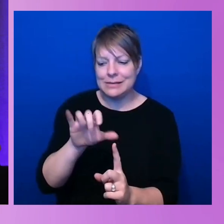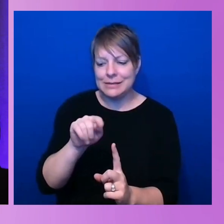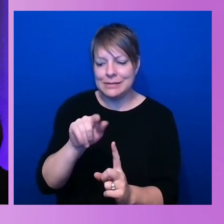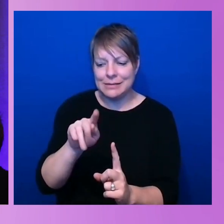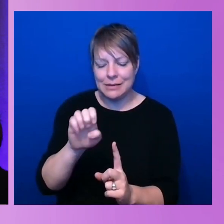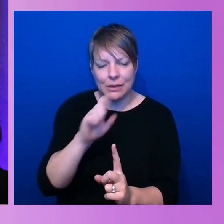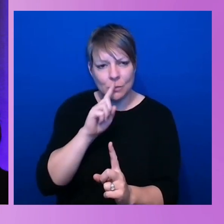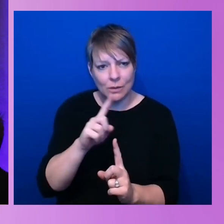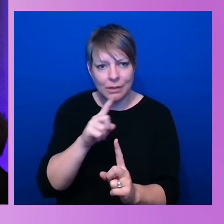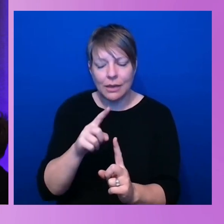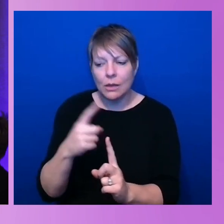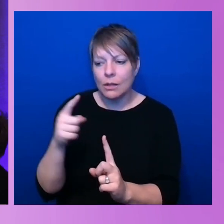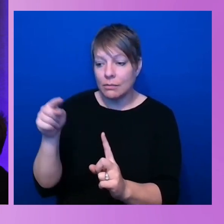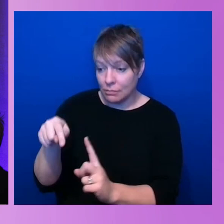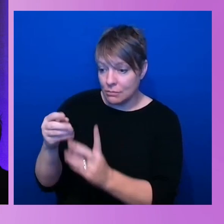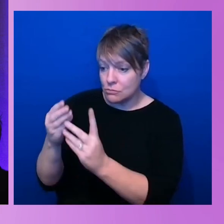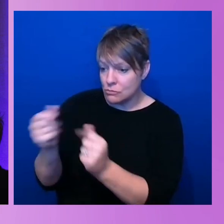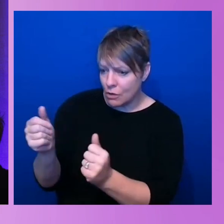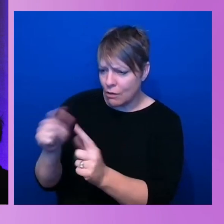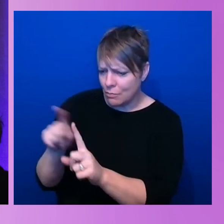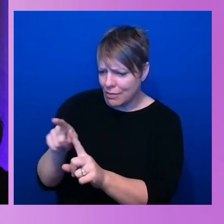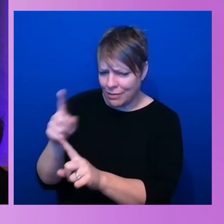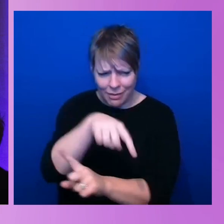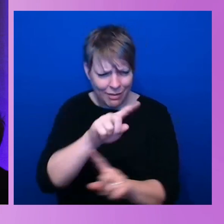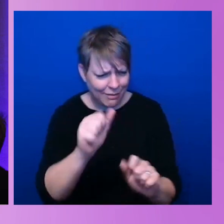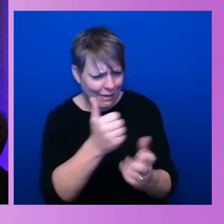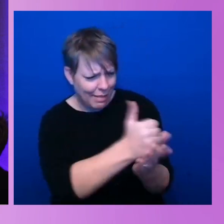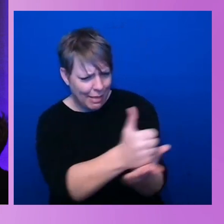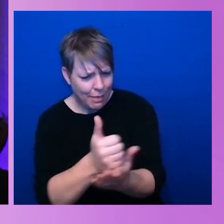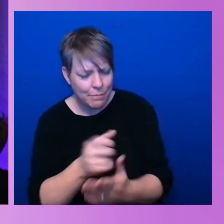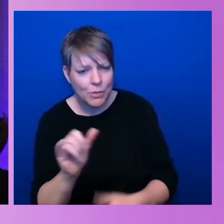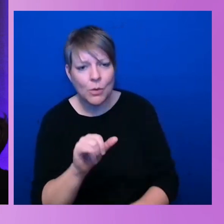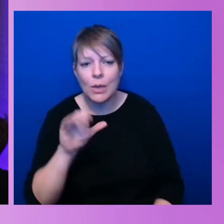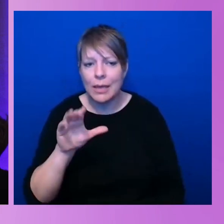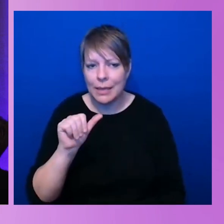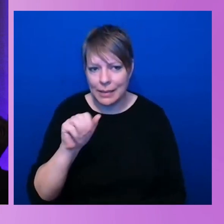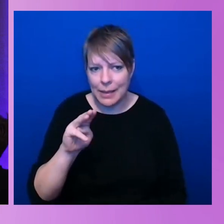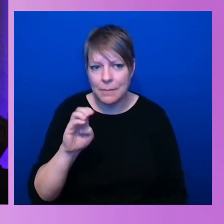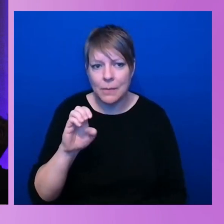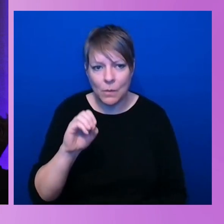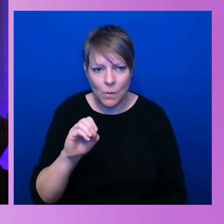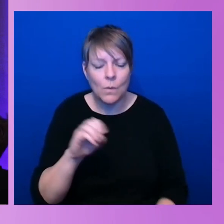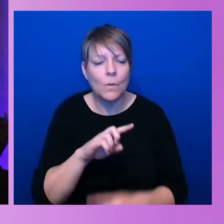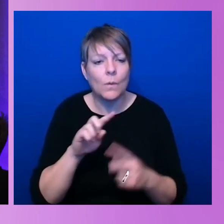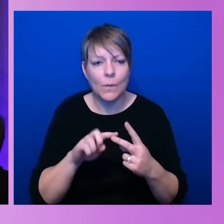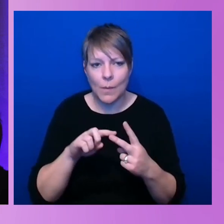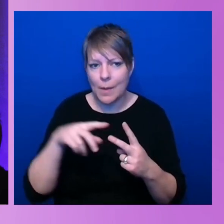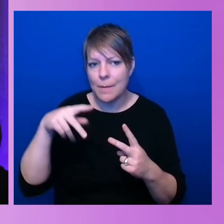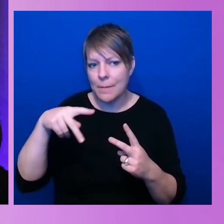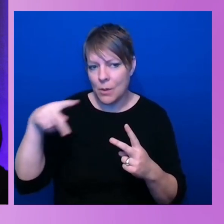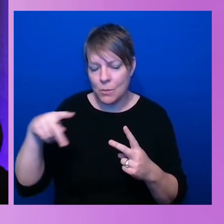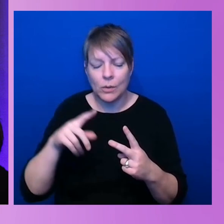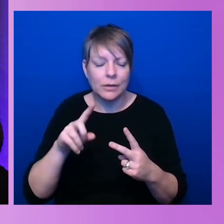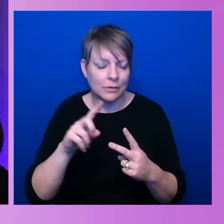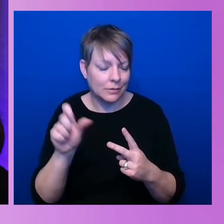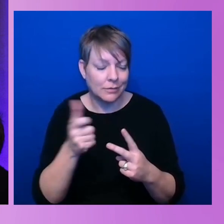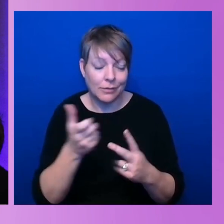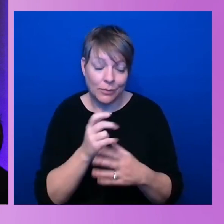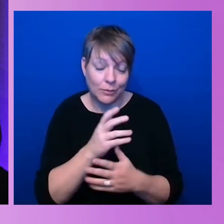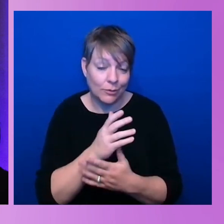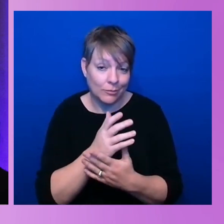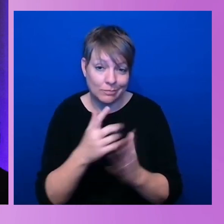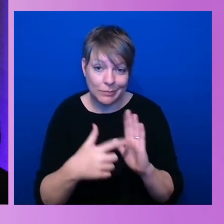for one, but it applies to so many more. Cameo and PowerPoint is another example of that was a part of that exciting